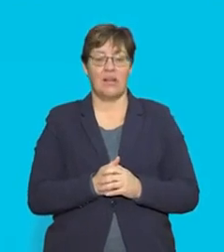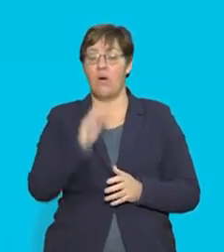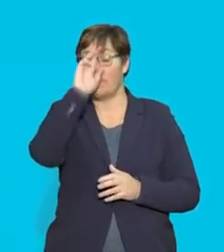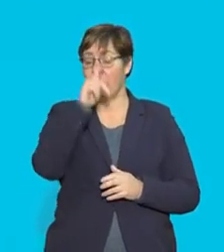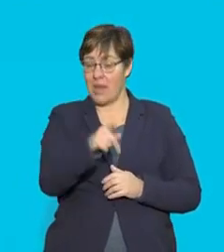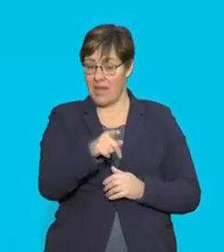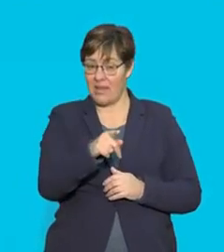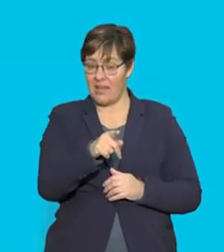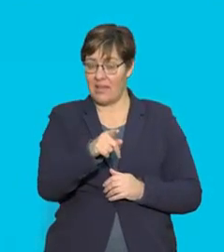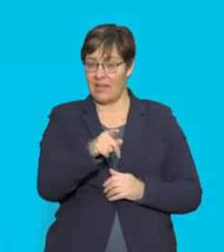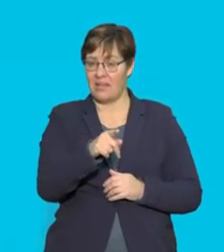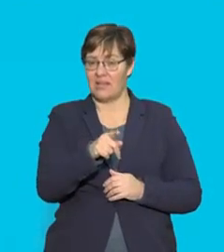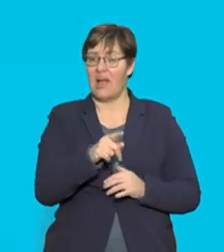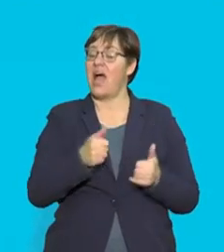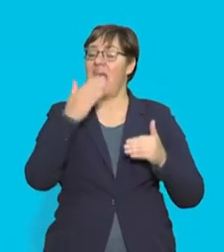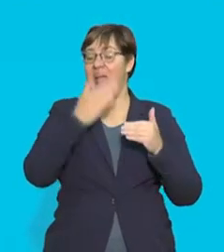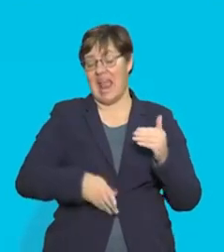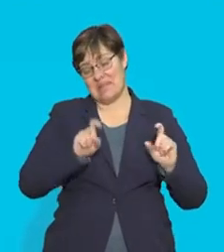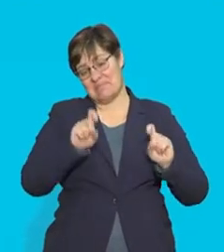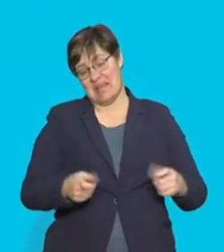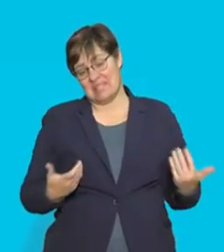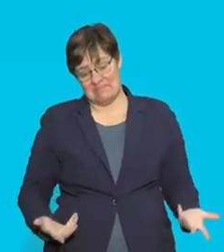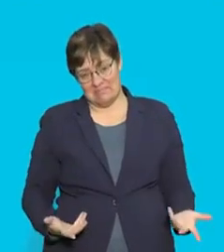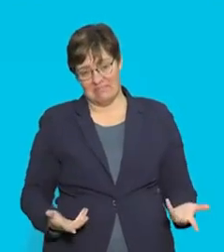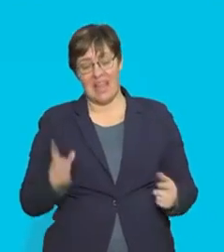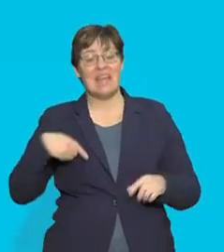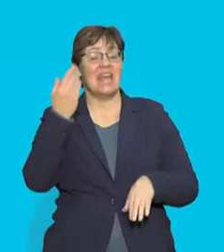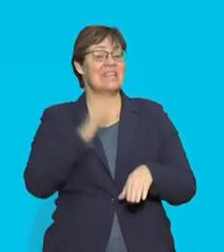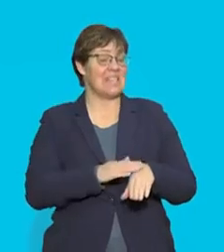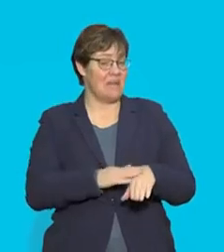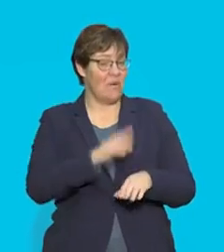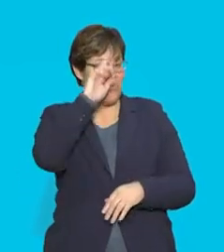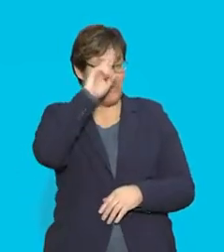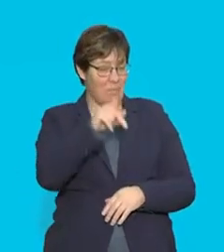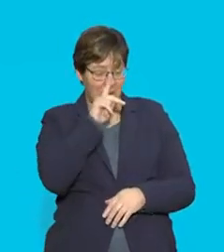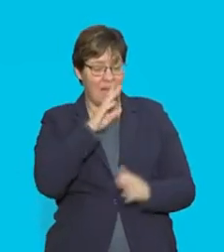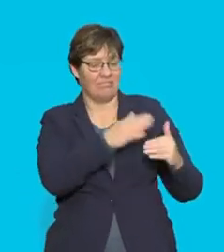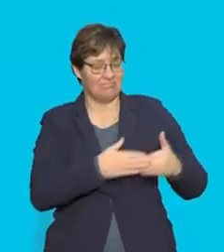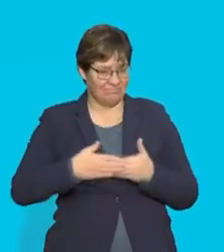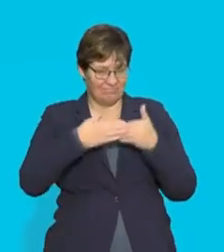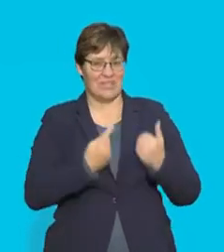as well. But remember, every good thing needs to come to an end. Until